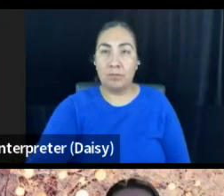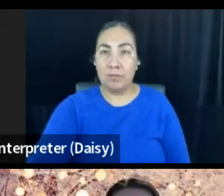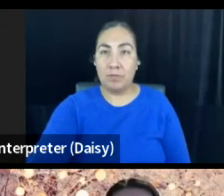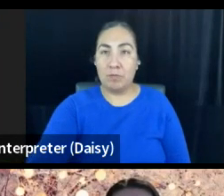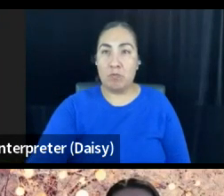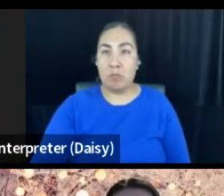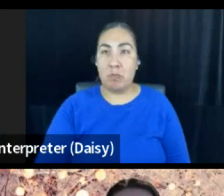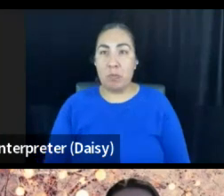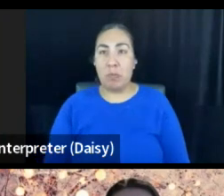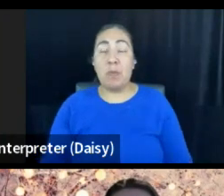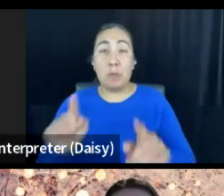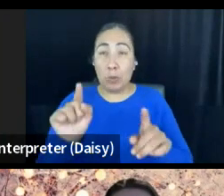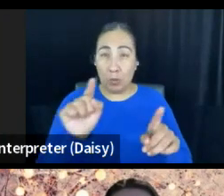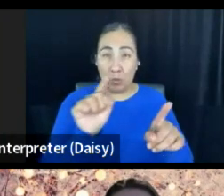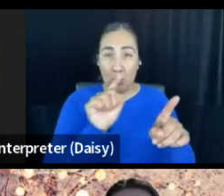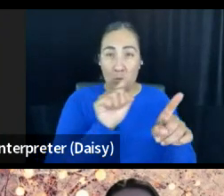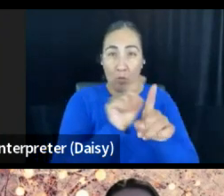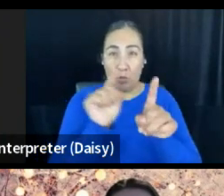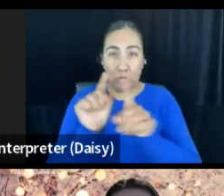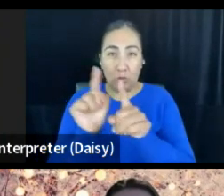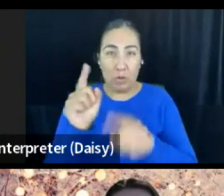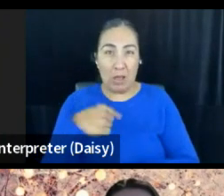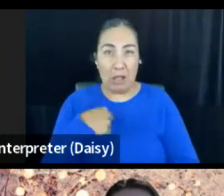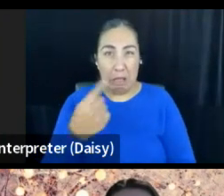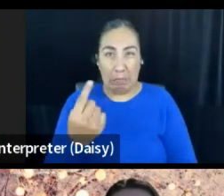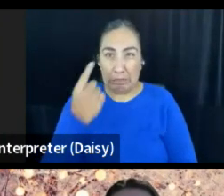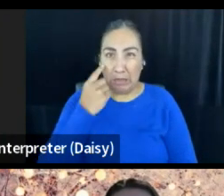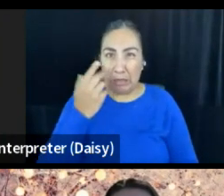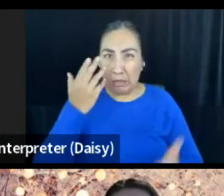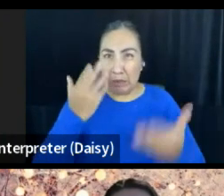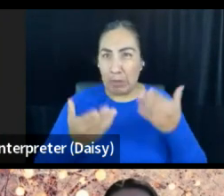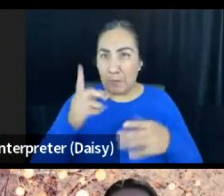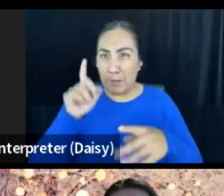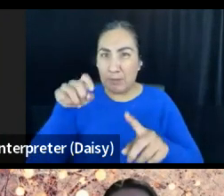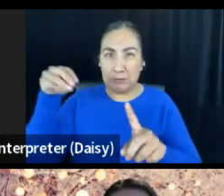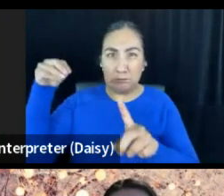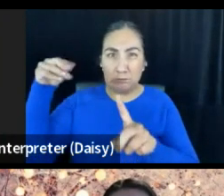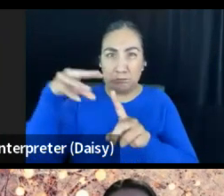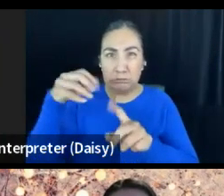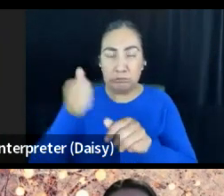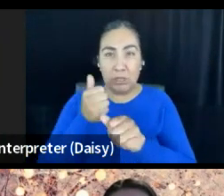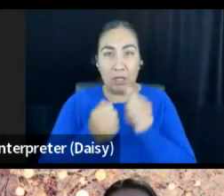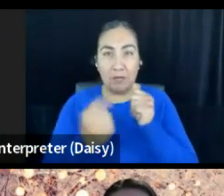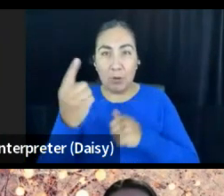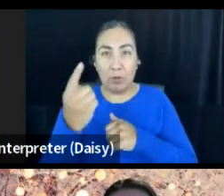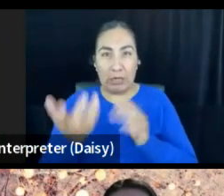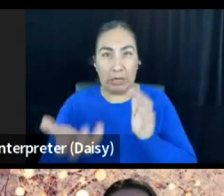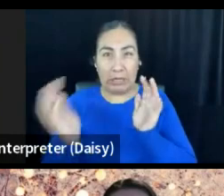I also think that everyone might need to be spotlit once again, because that probably